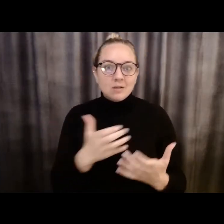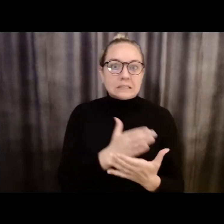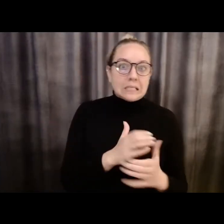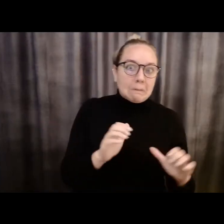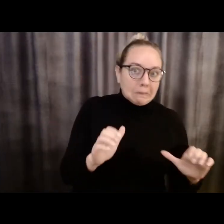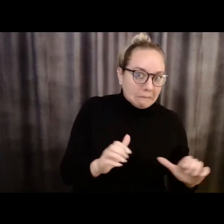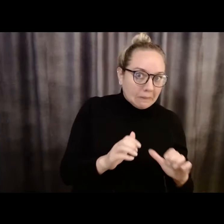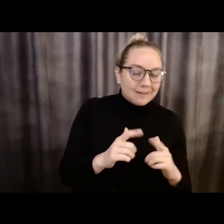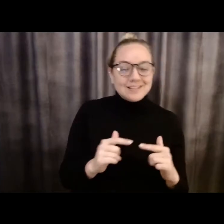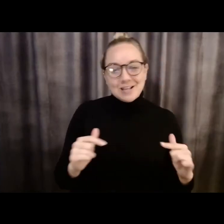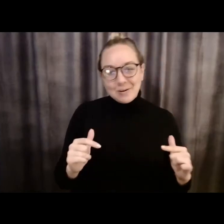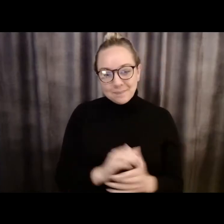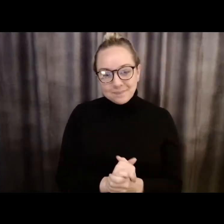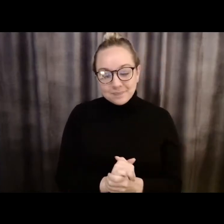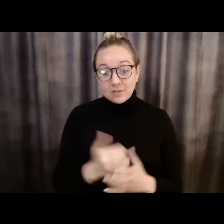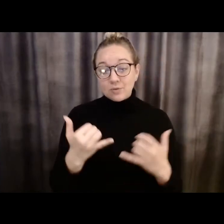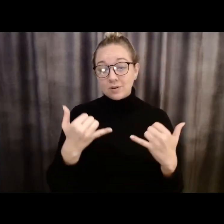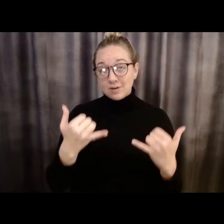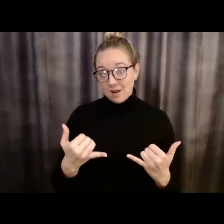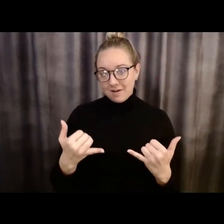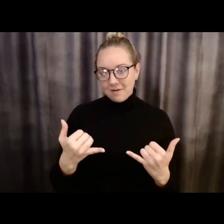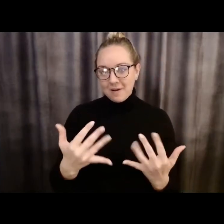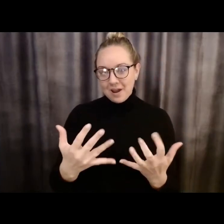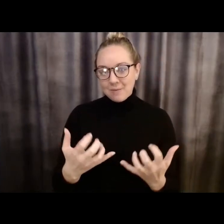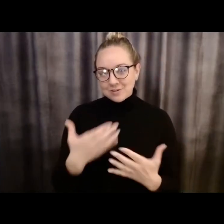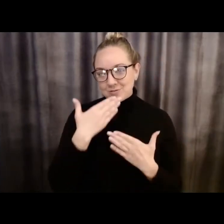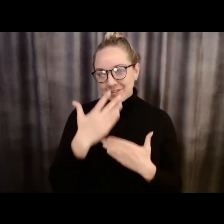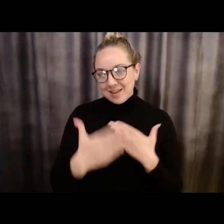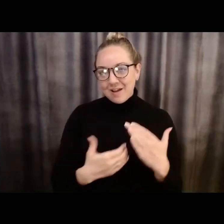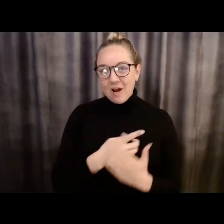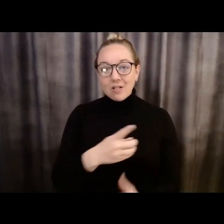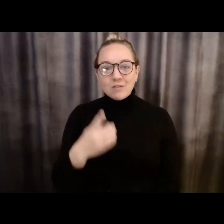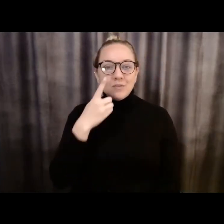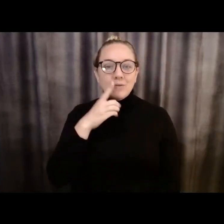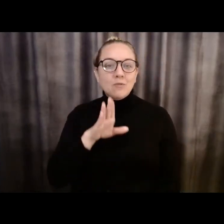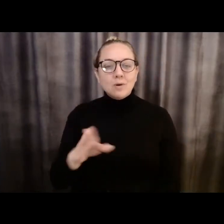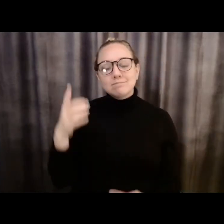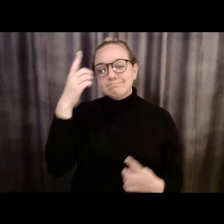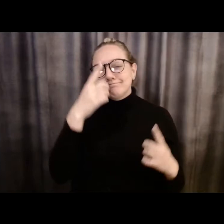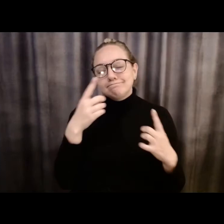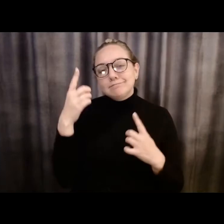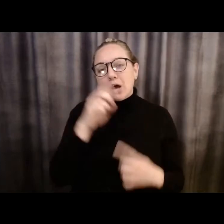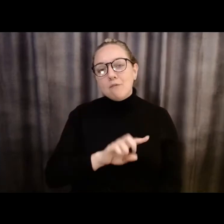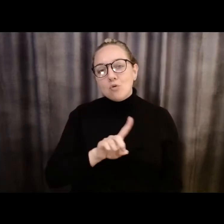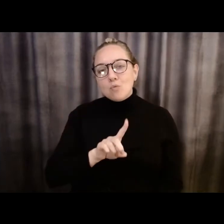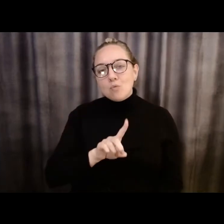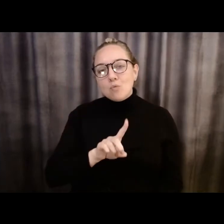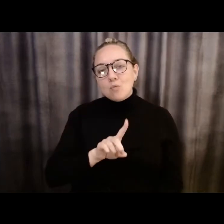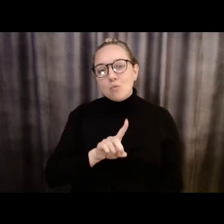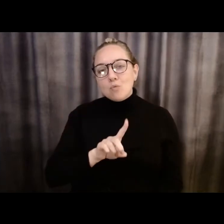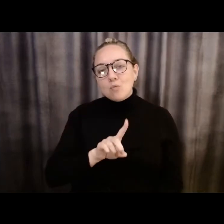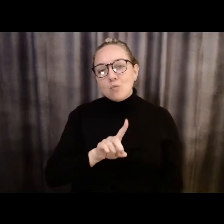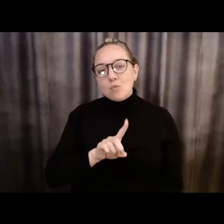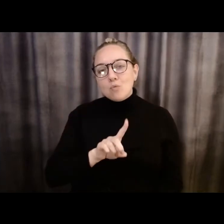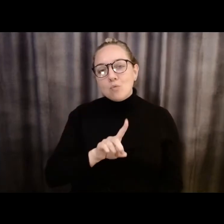So now I want to also thank you for your thoughtful questions that many of you have submitted in advance, and your